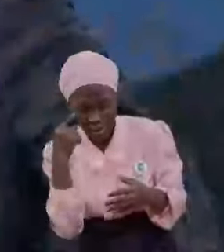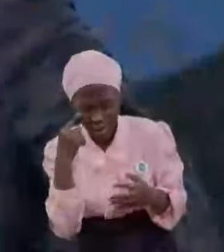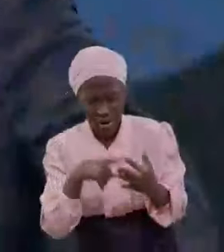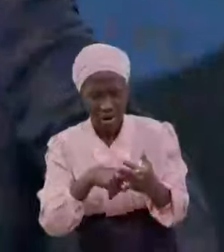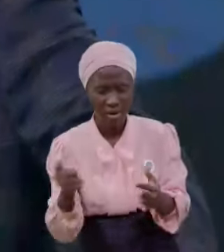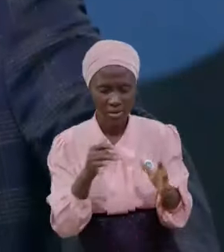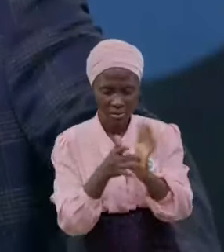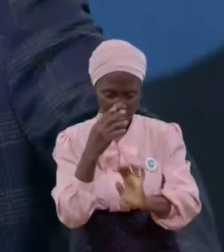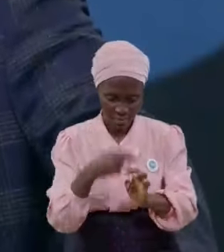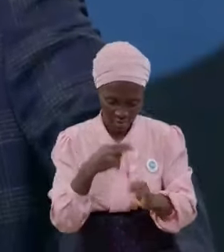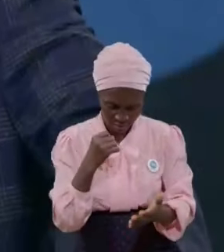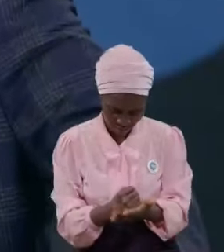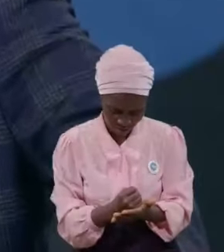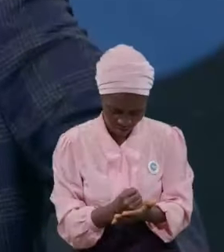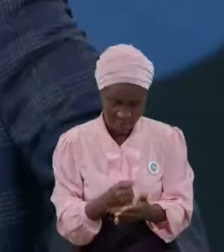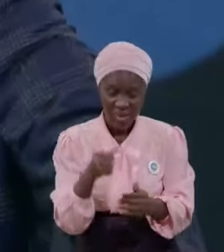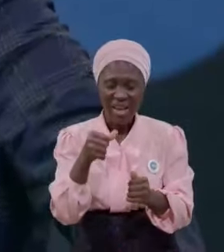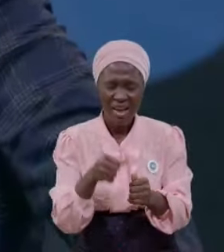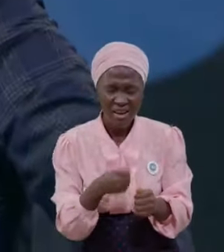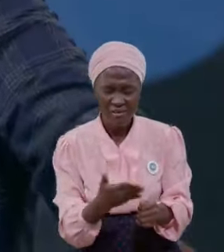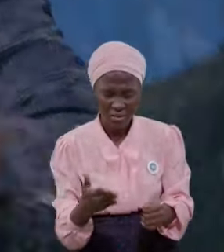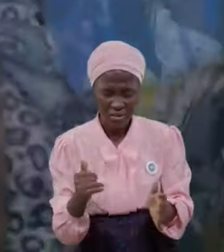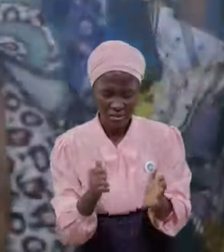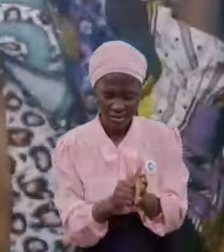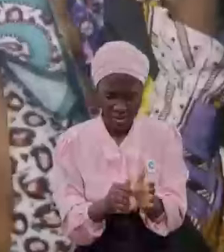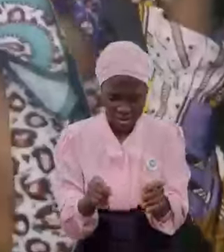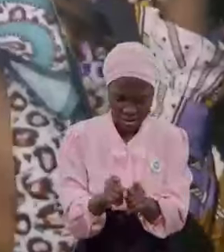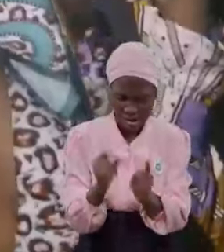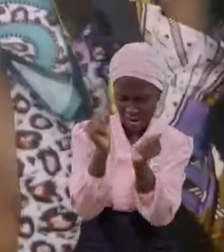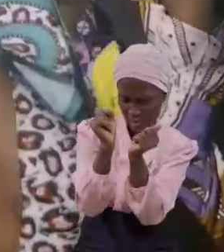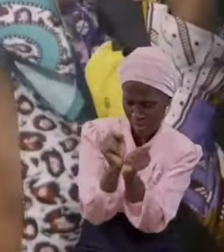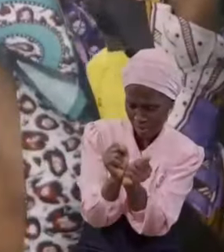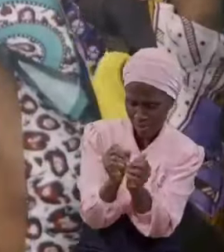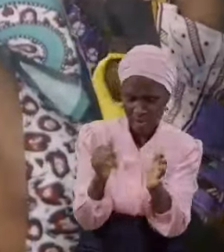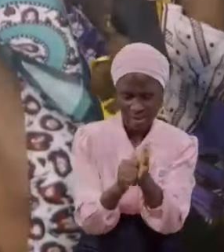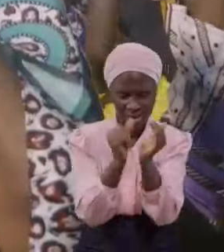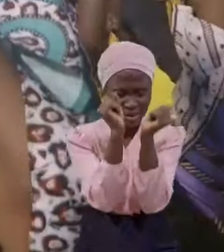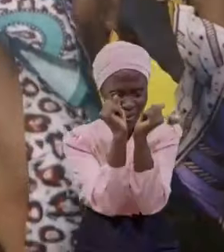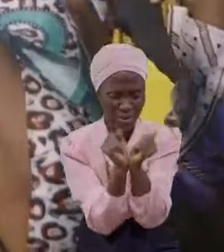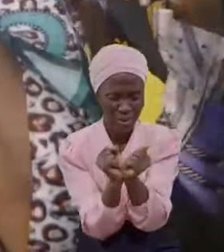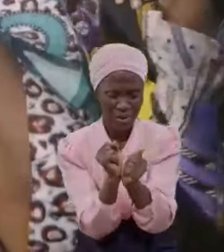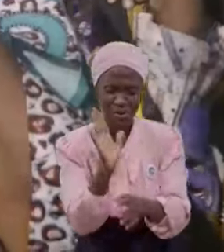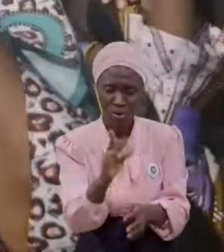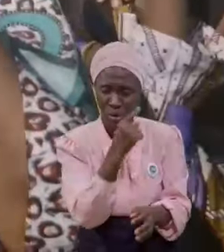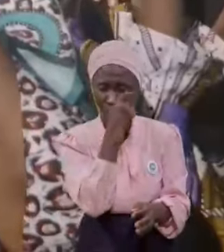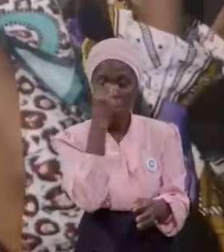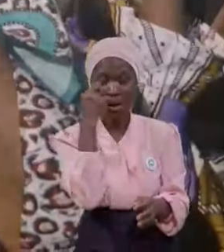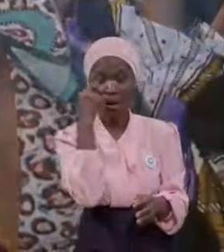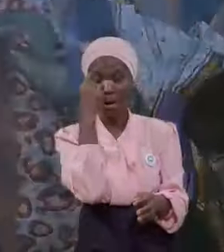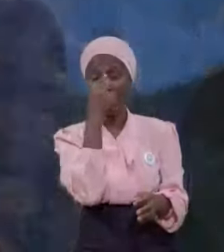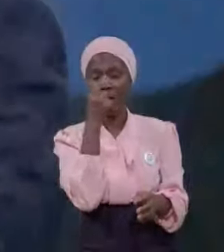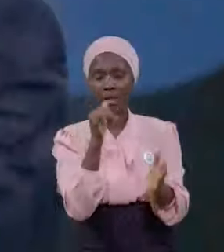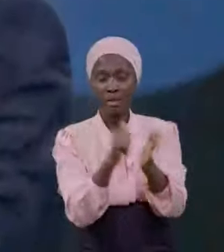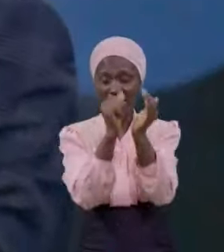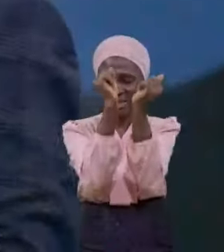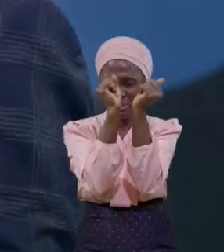Everything like bandage that bound your sight, that bandage now is removed. Your